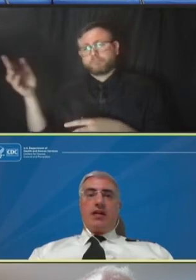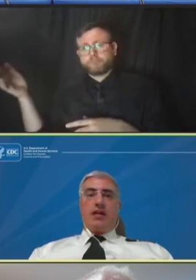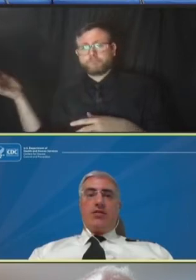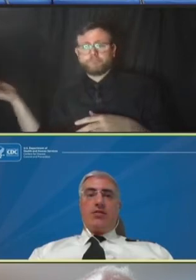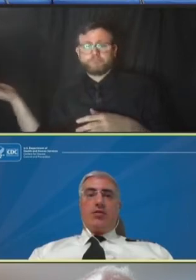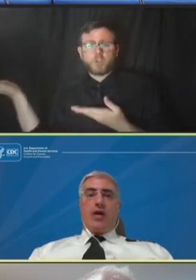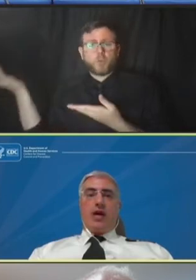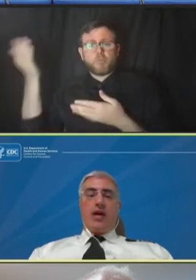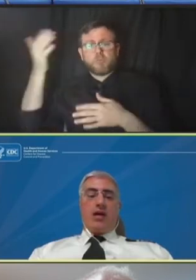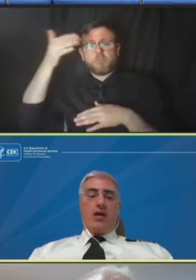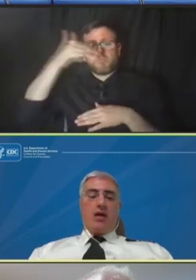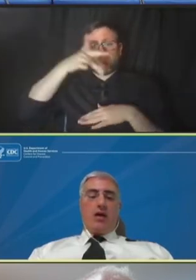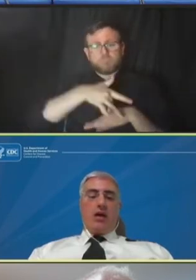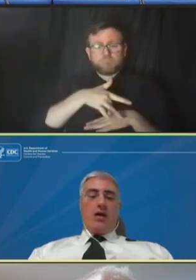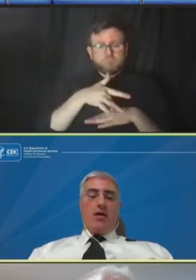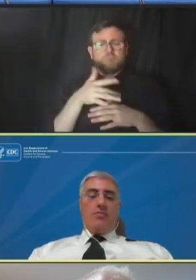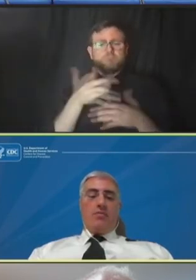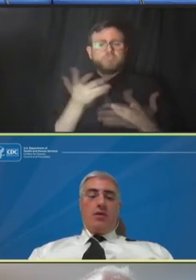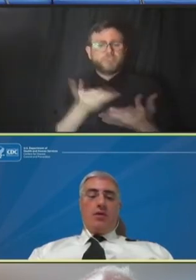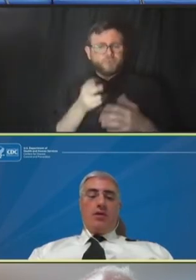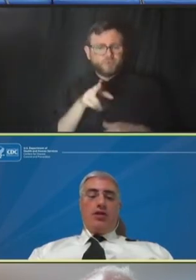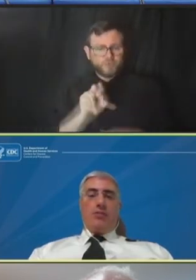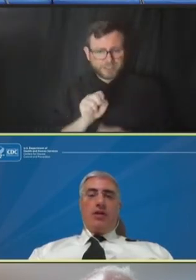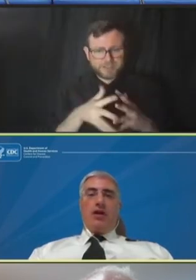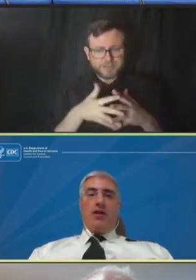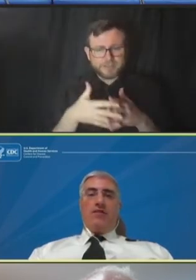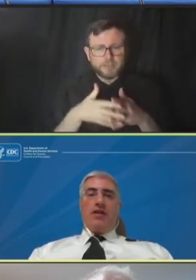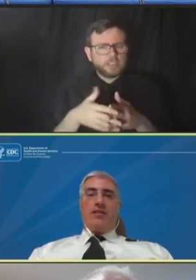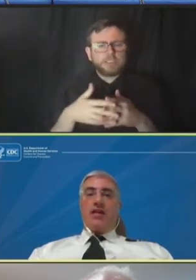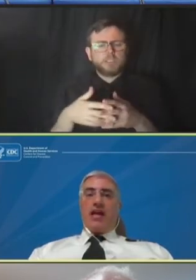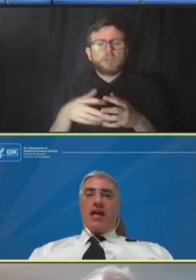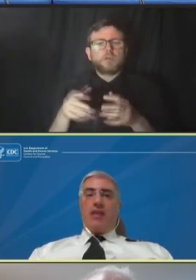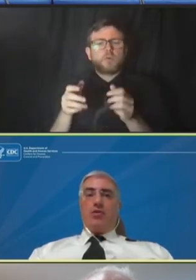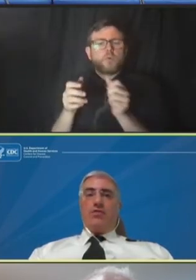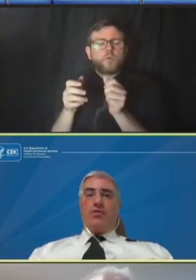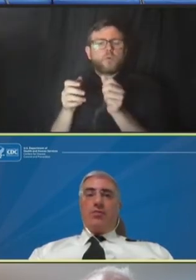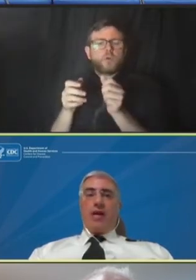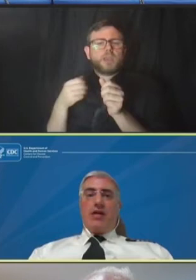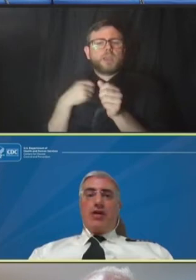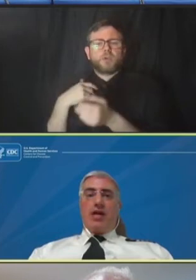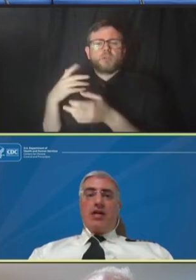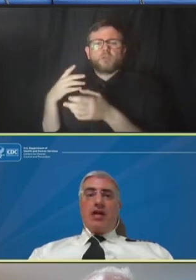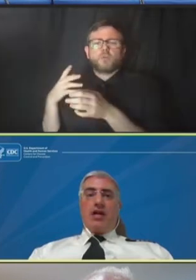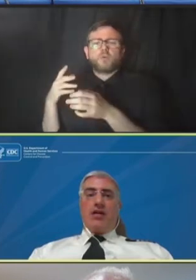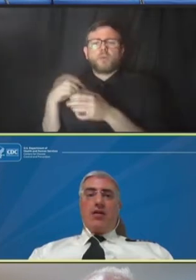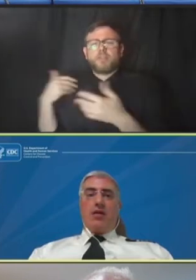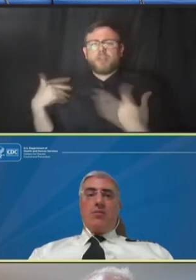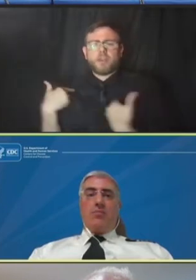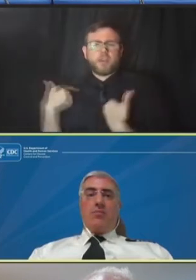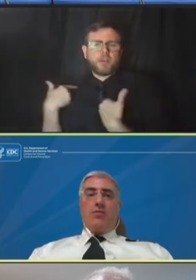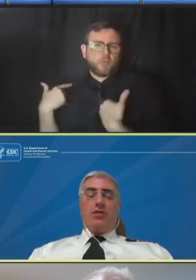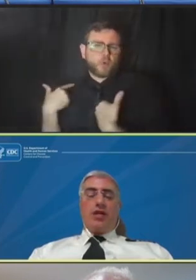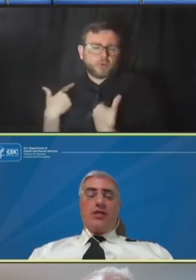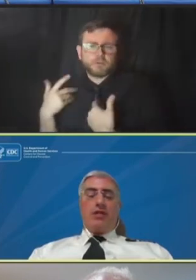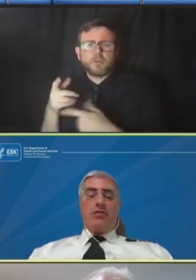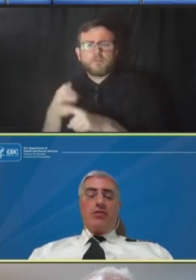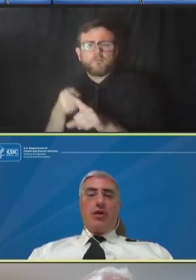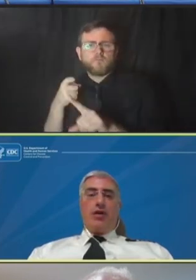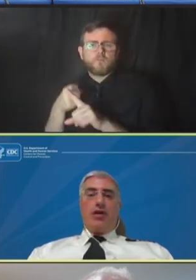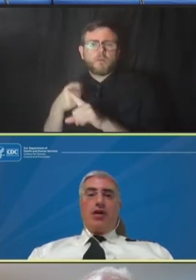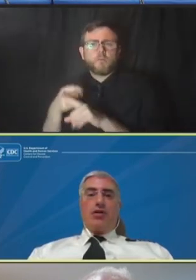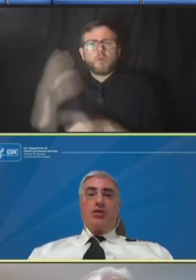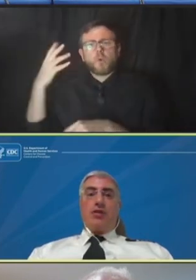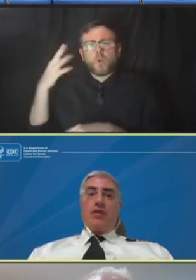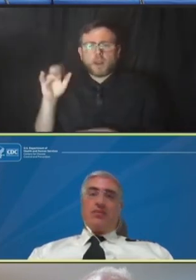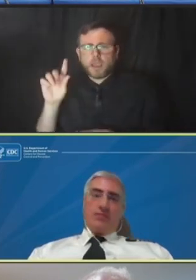States through a shipment of exotic animals for the pet trade, and it was transmitted to